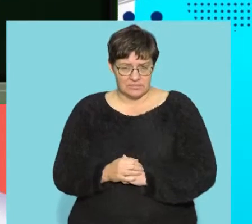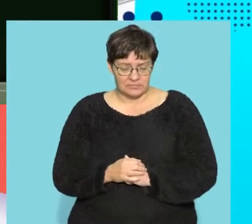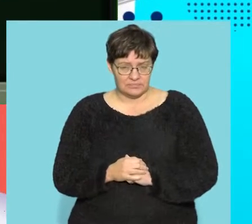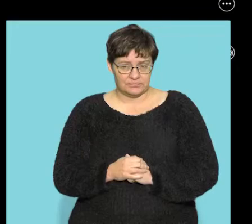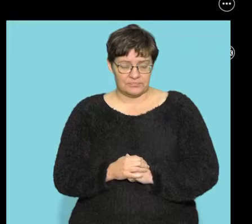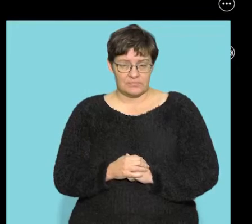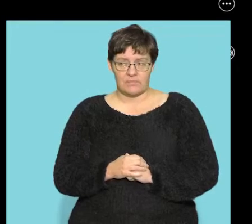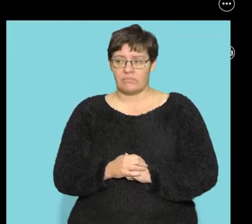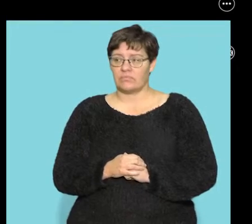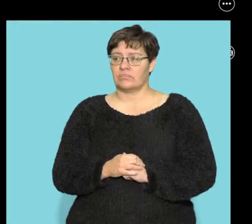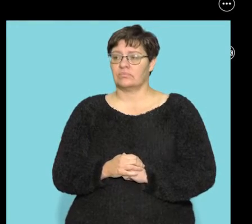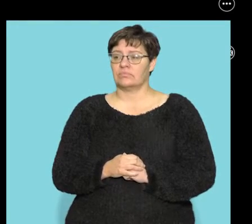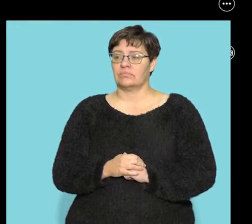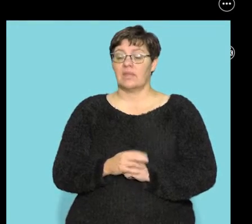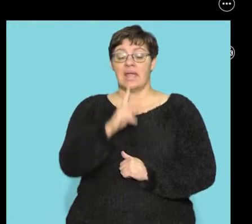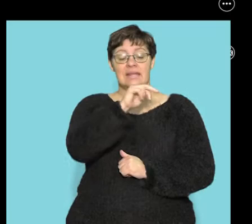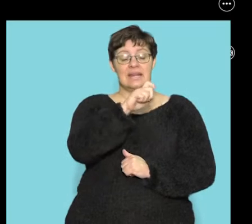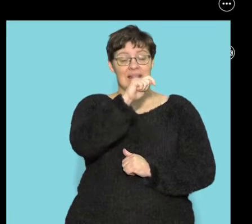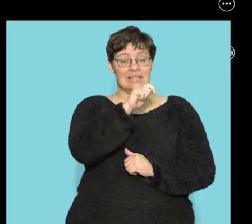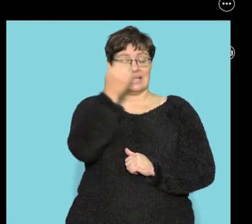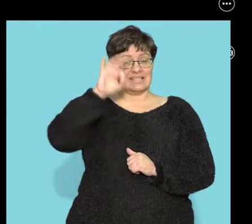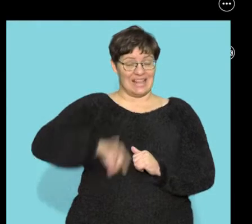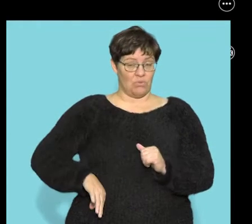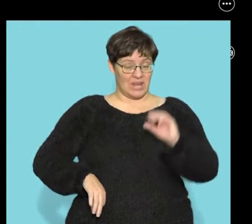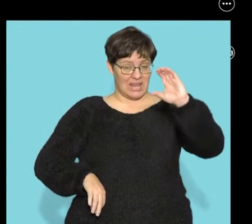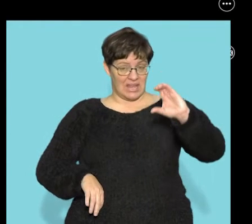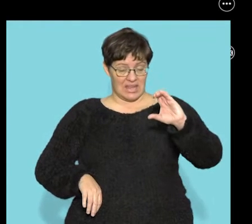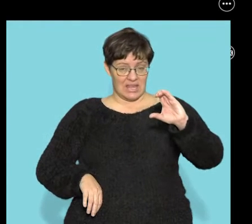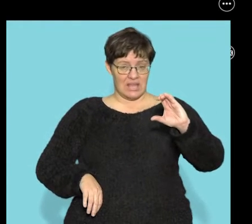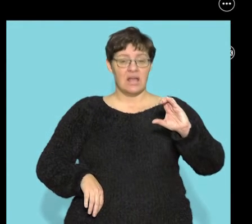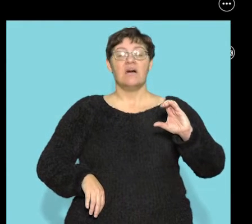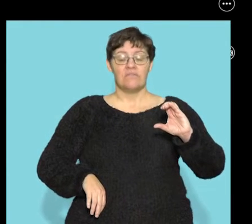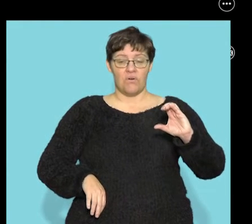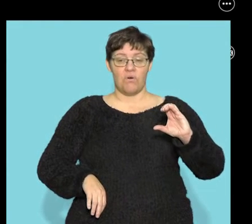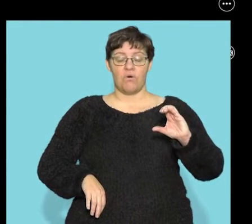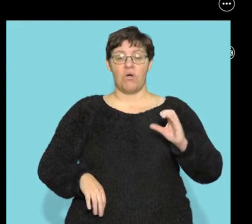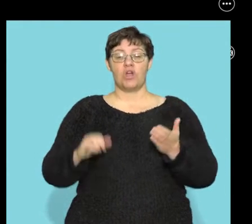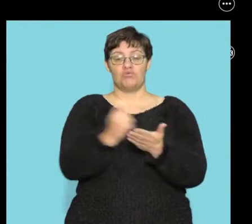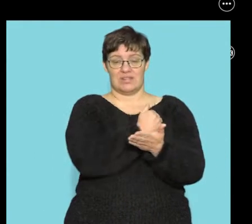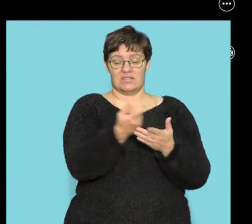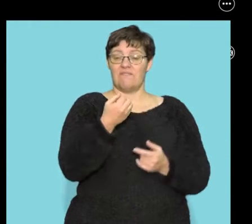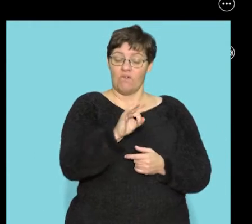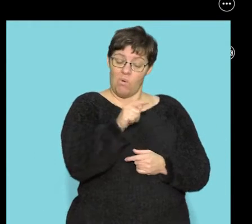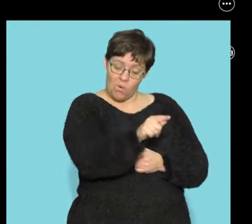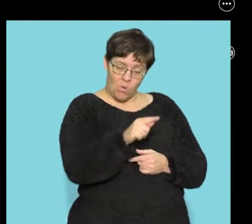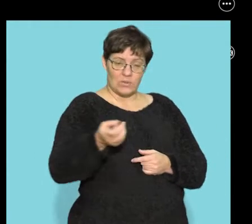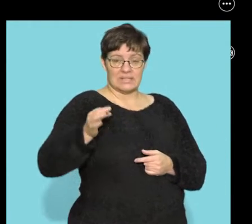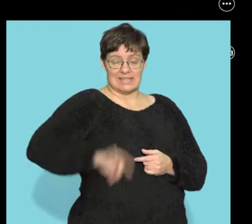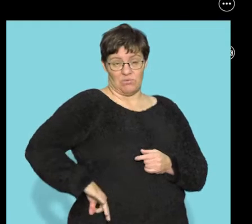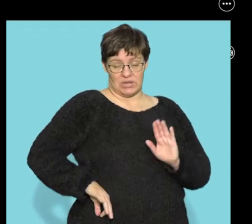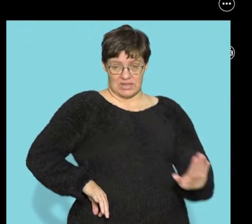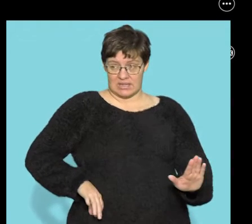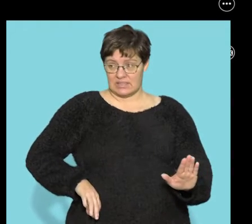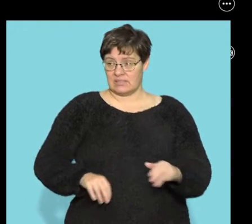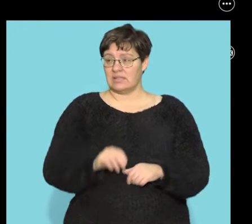goes. You have your net salary as part of creditors for salaries, right?